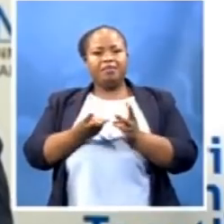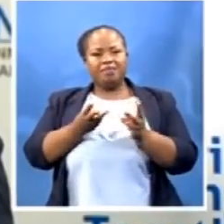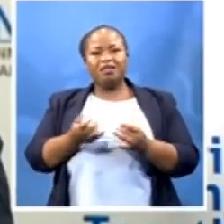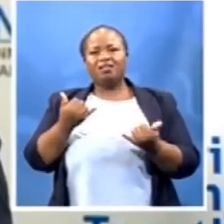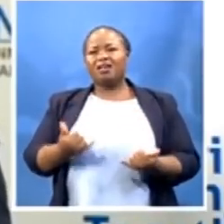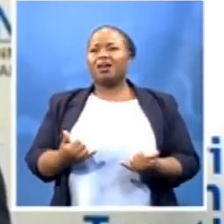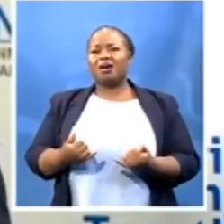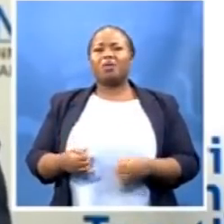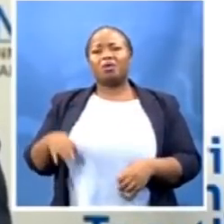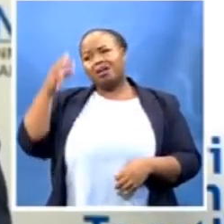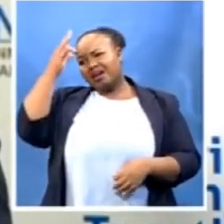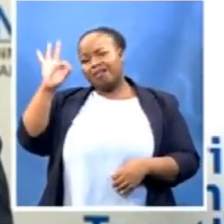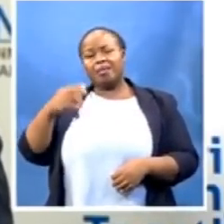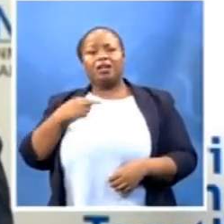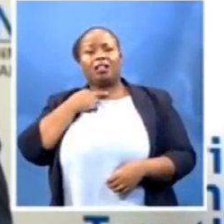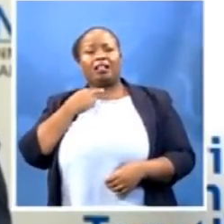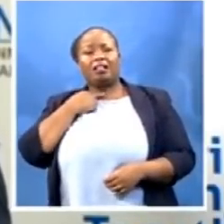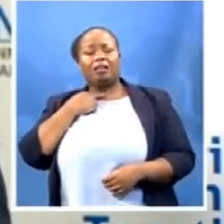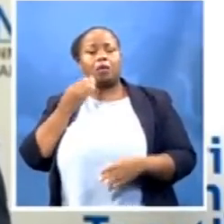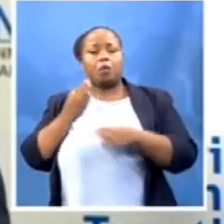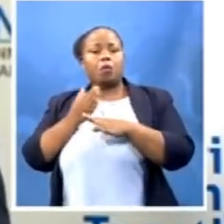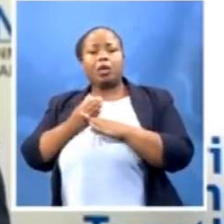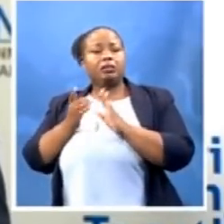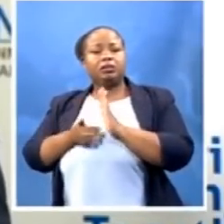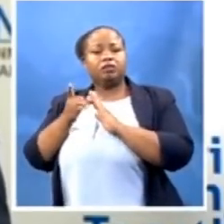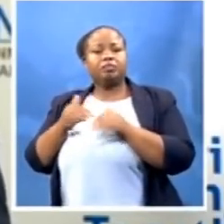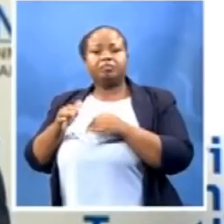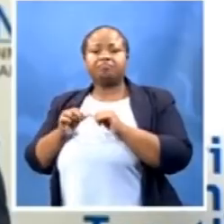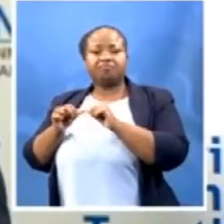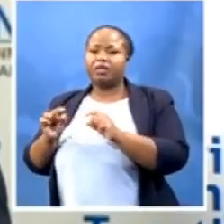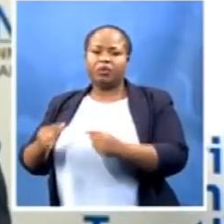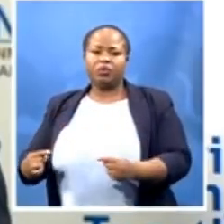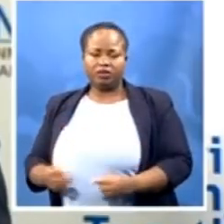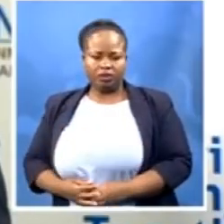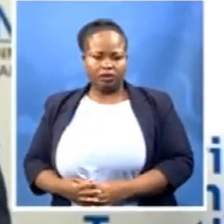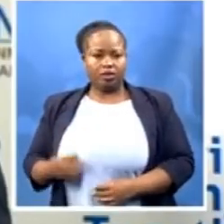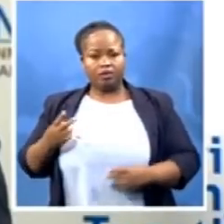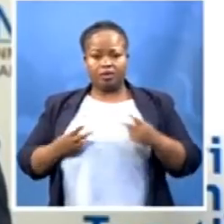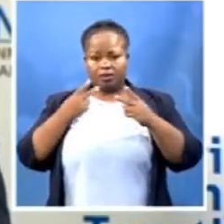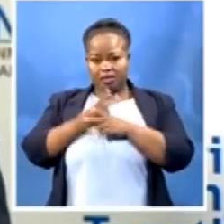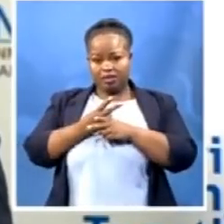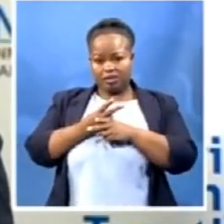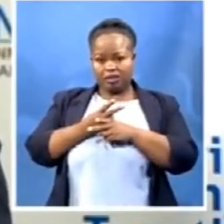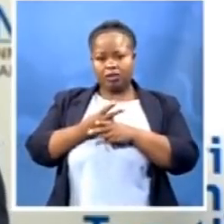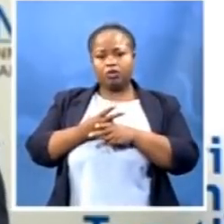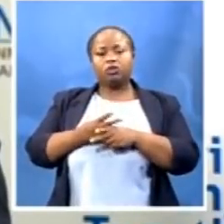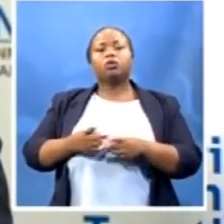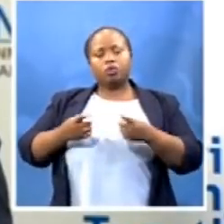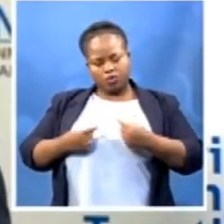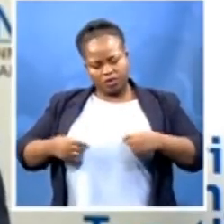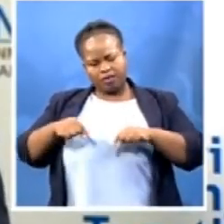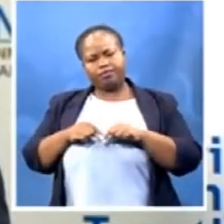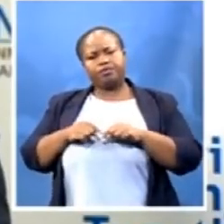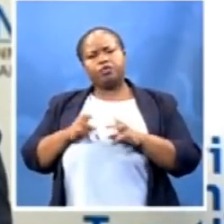as a responsible, people-centered government, we will respond accordingly with the full might of the law